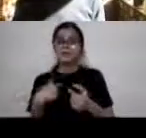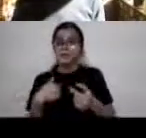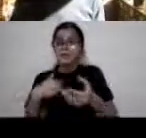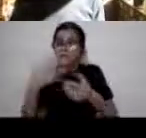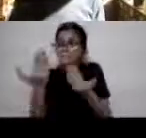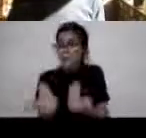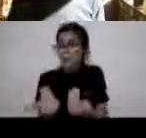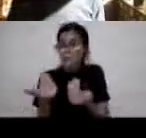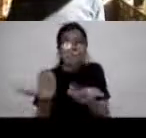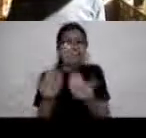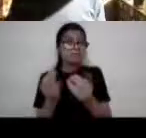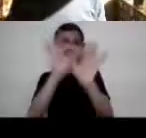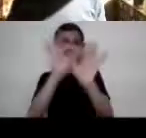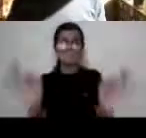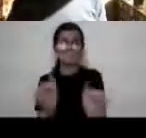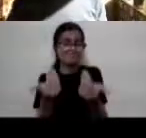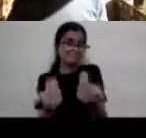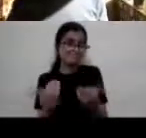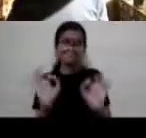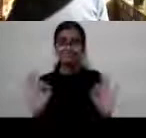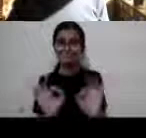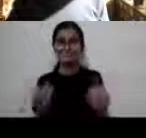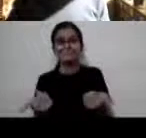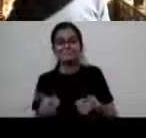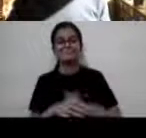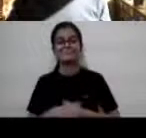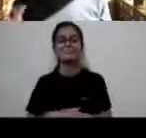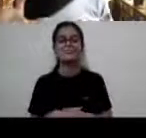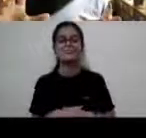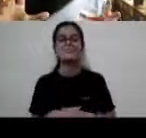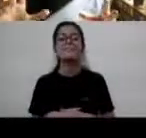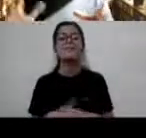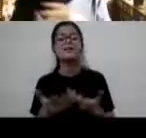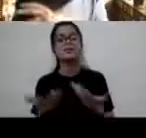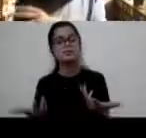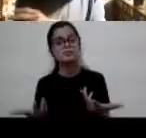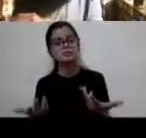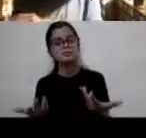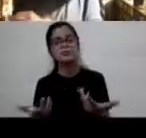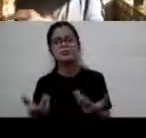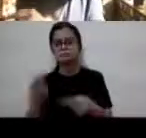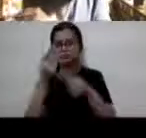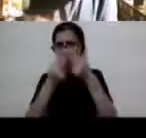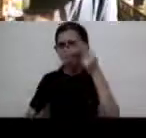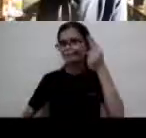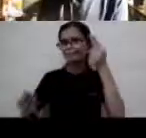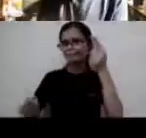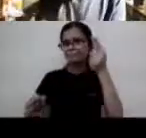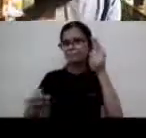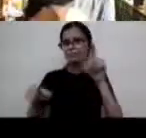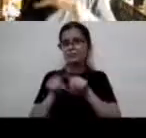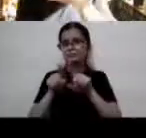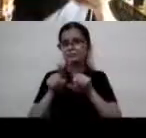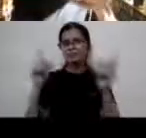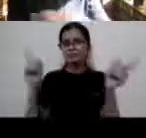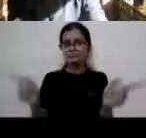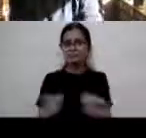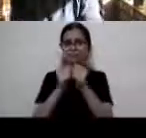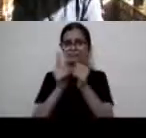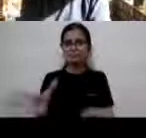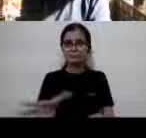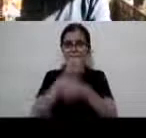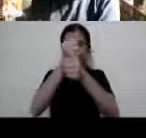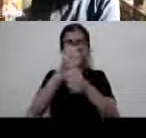yet. Yes. So to make a long story short, all the things that I